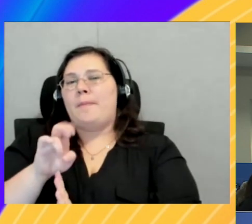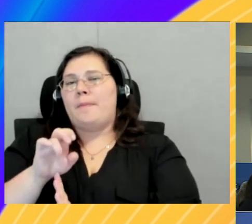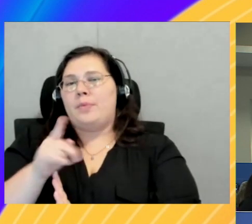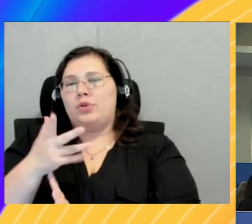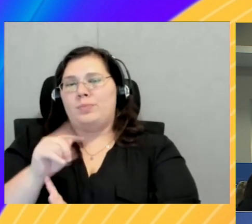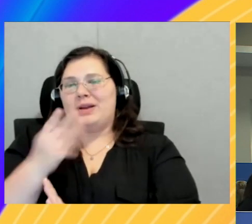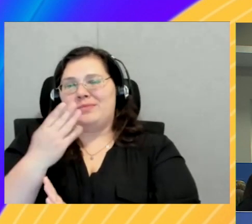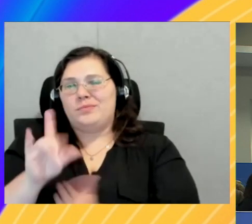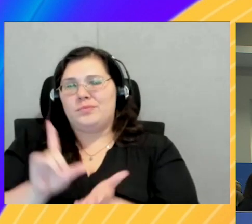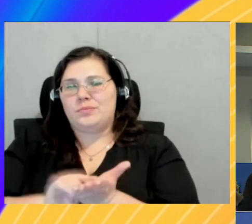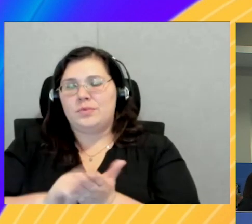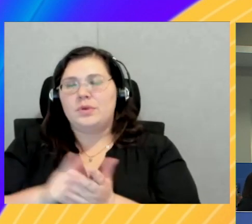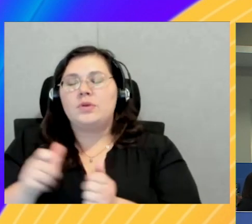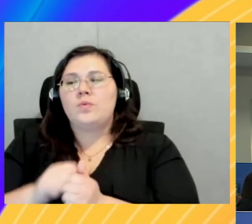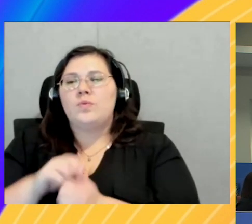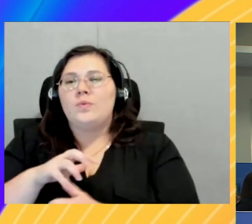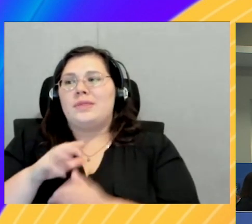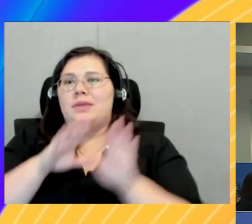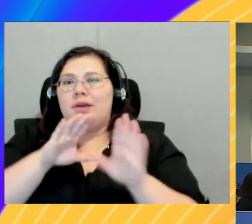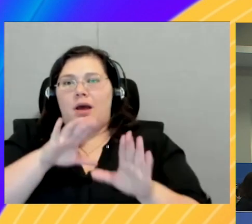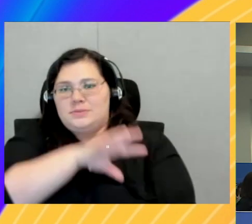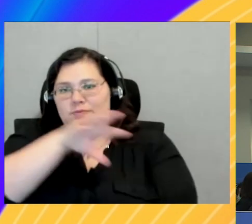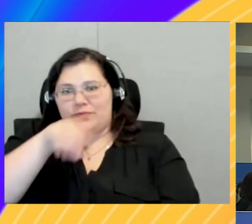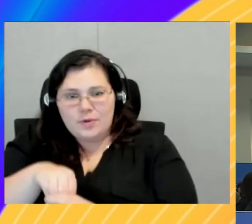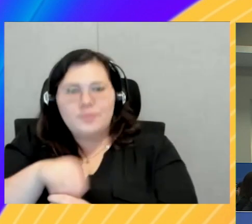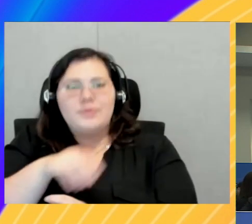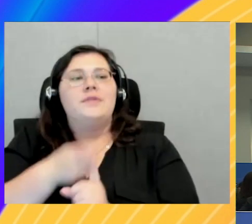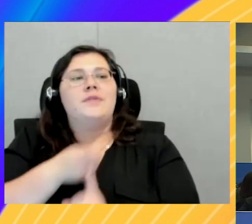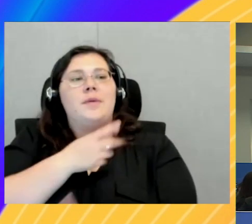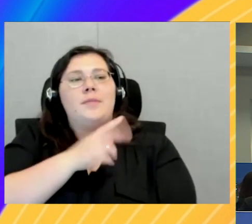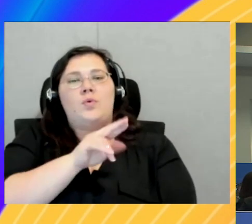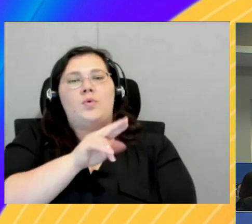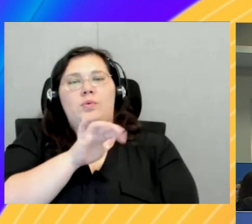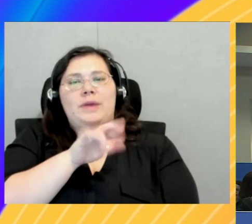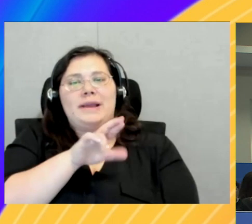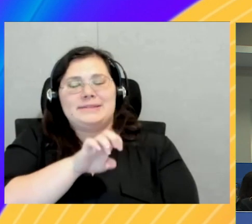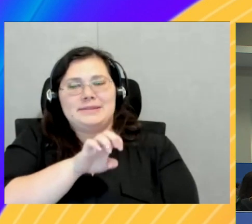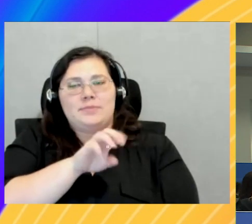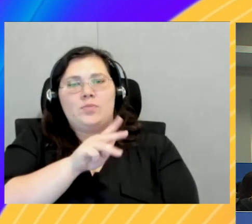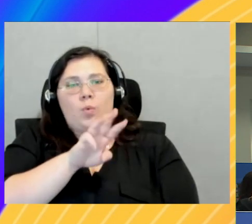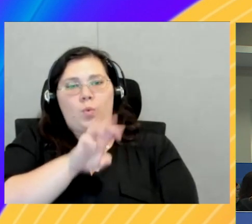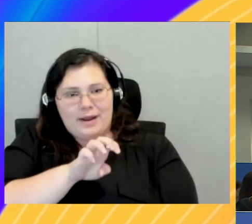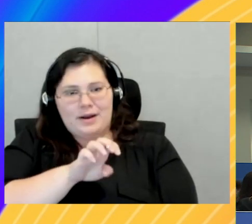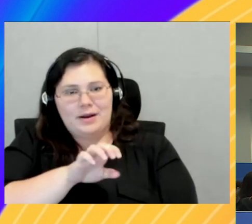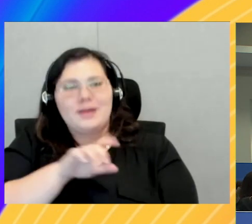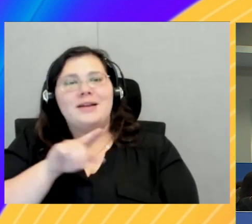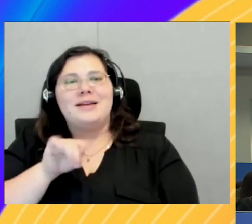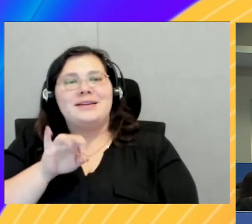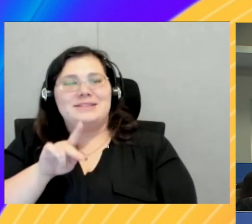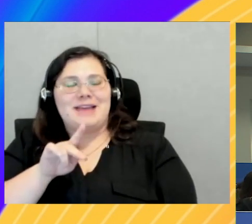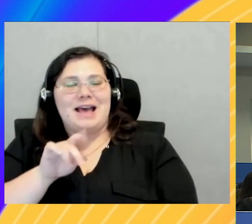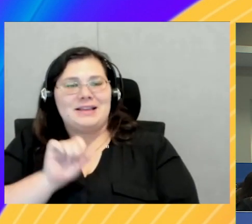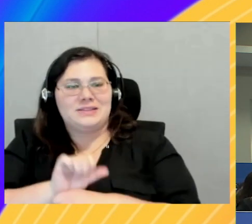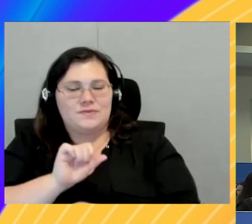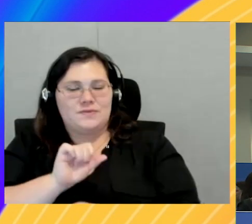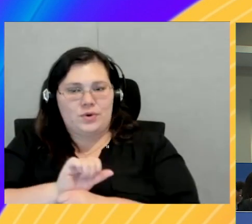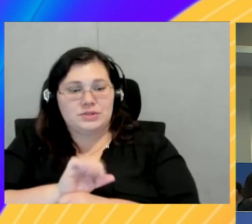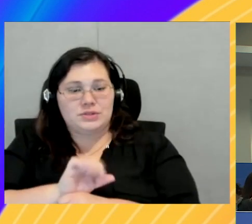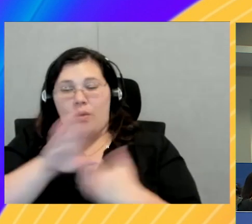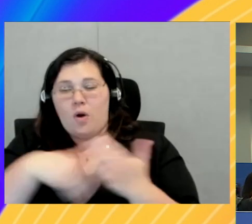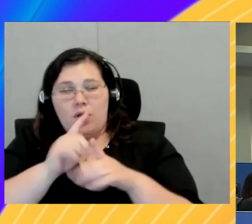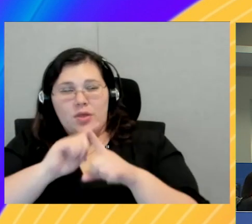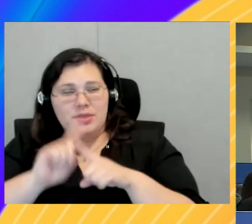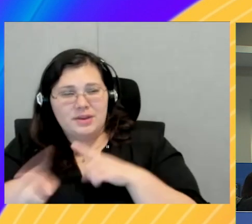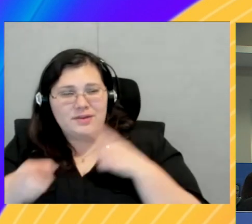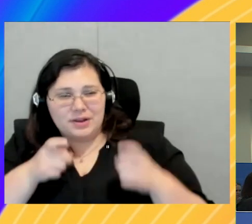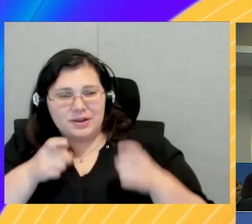involvement with the ransomware task force. And so we mapped all of the different controls on to CIS, the Center of